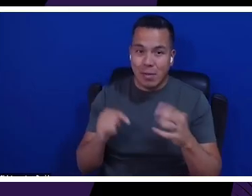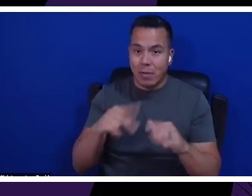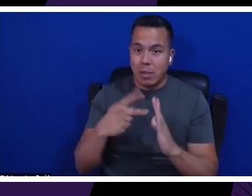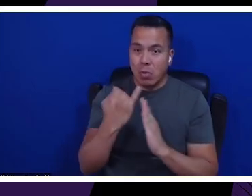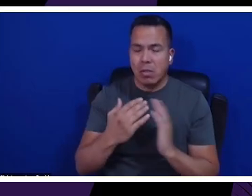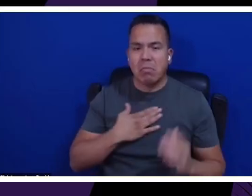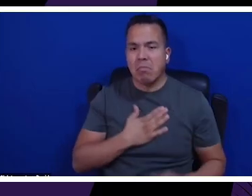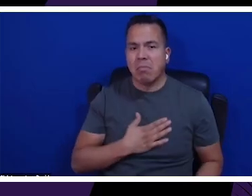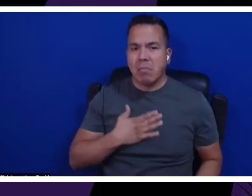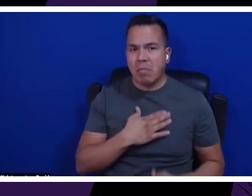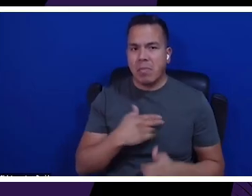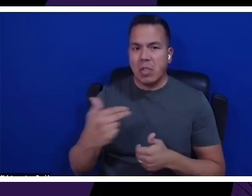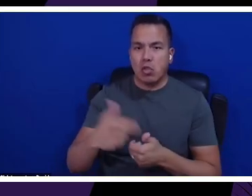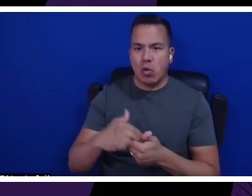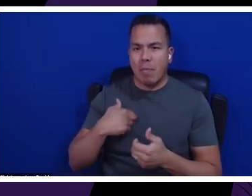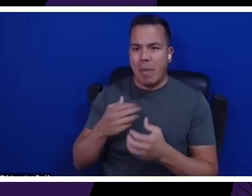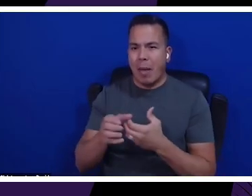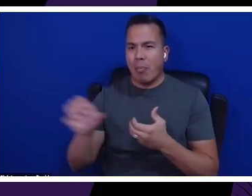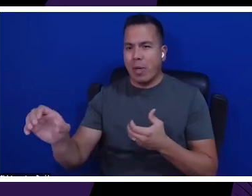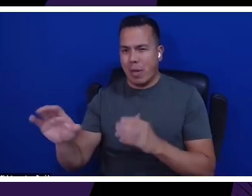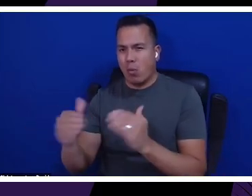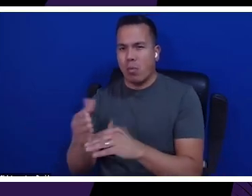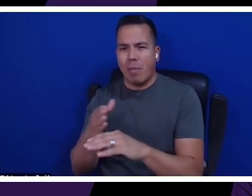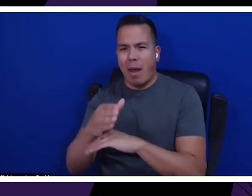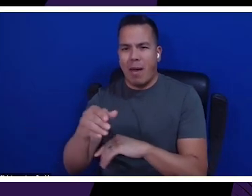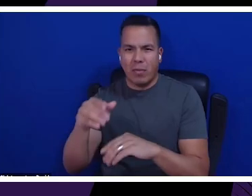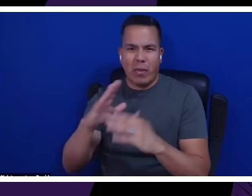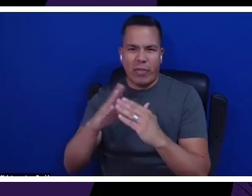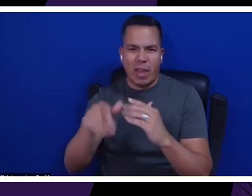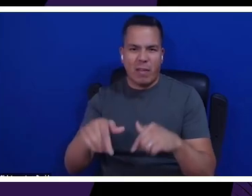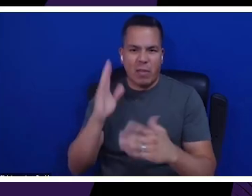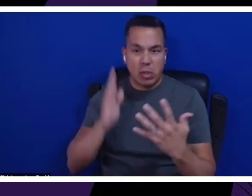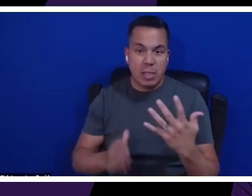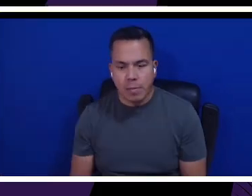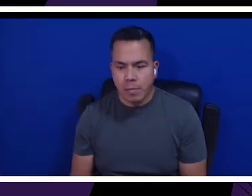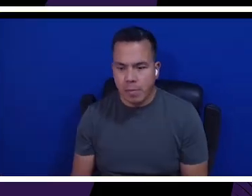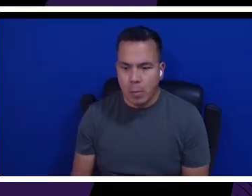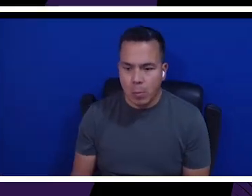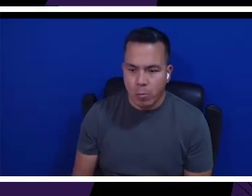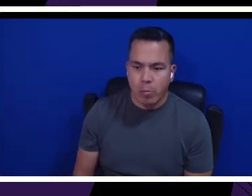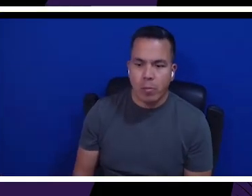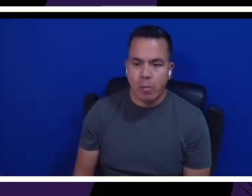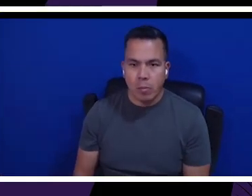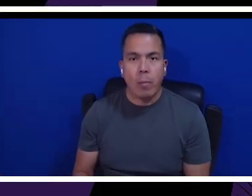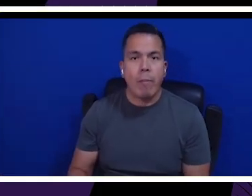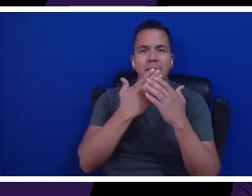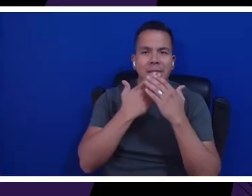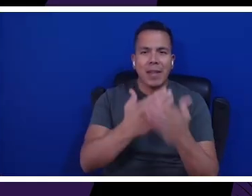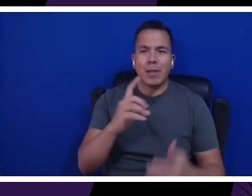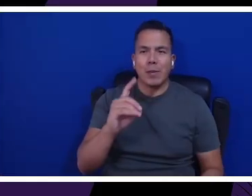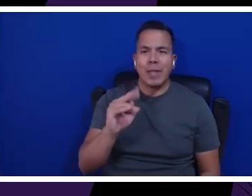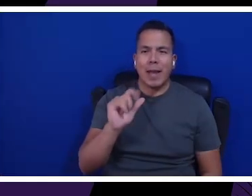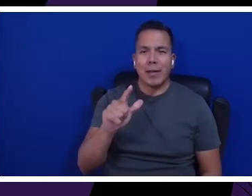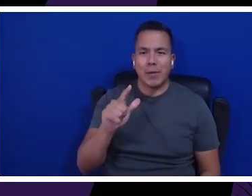me in my breakout room after the end of the presentations. Thank you. Thank you so much, Leonardo.